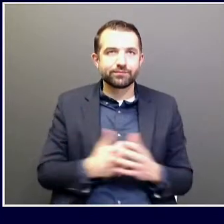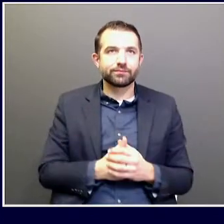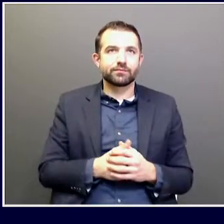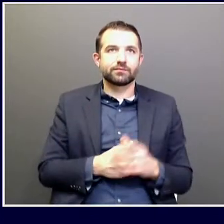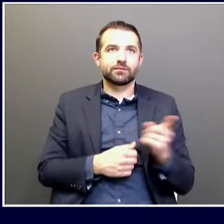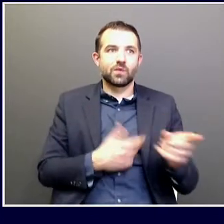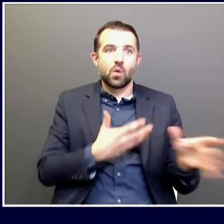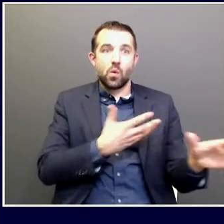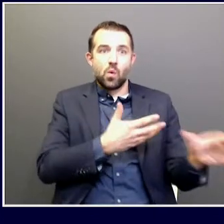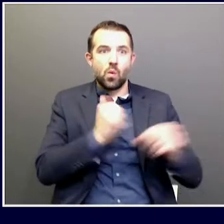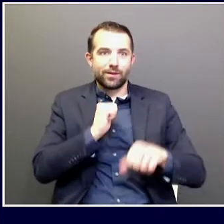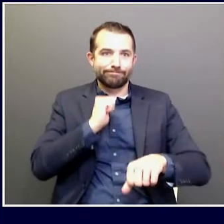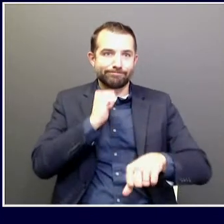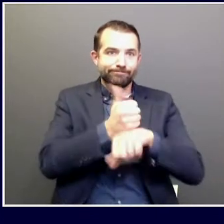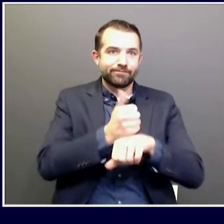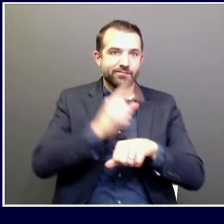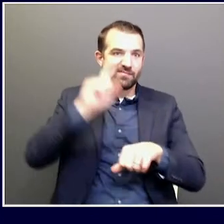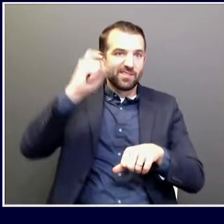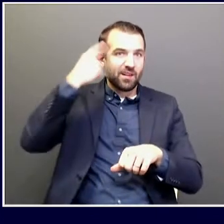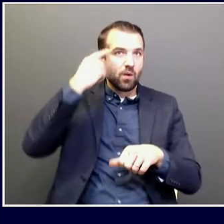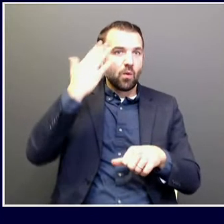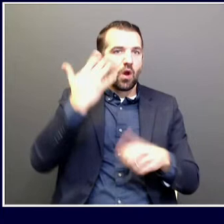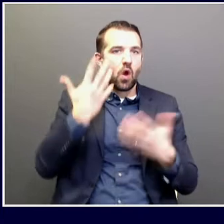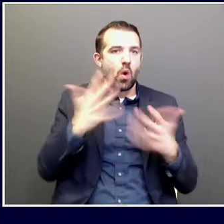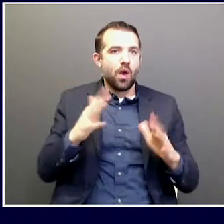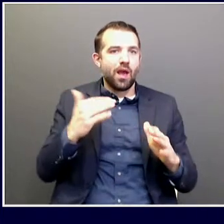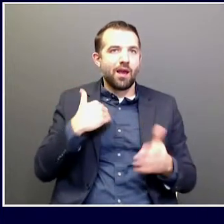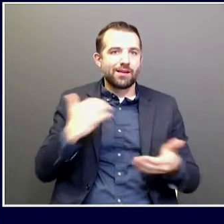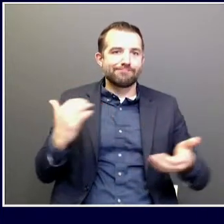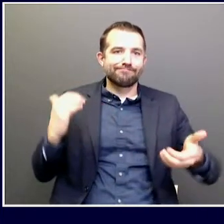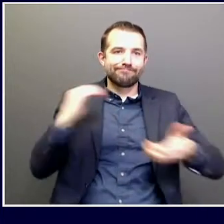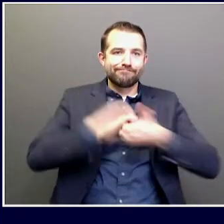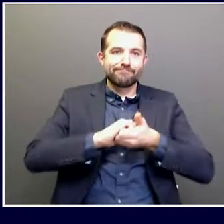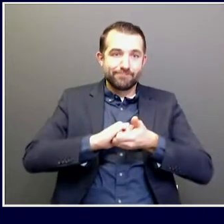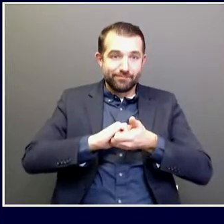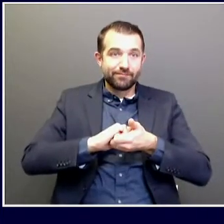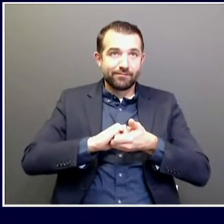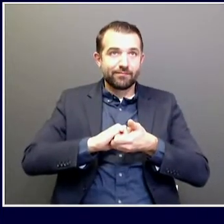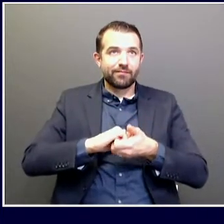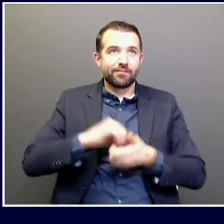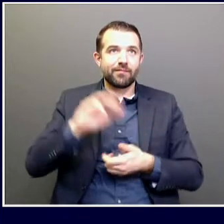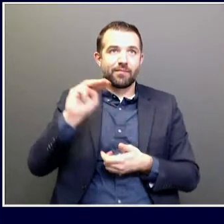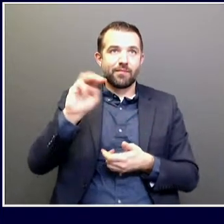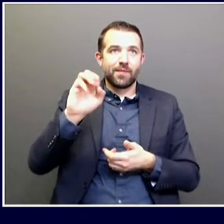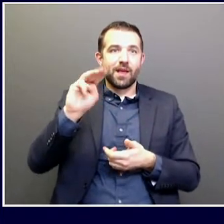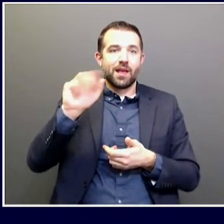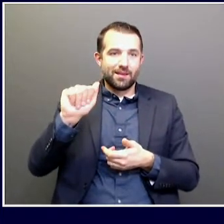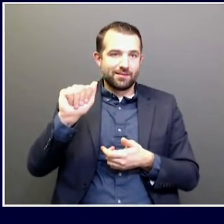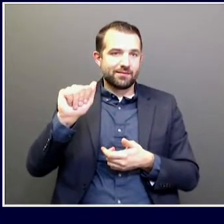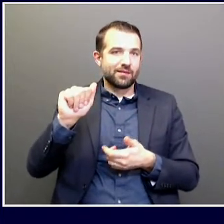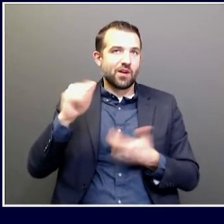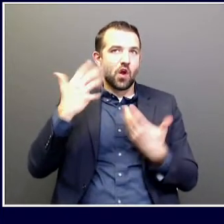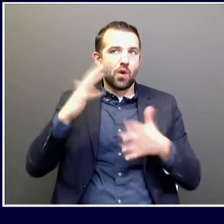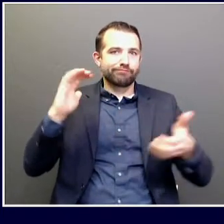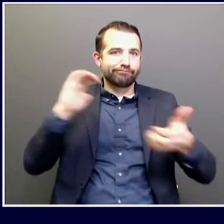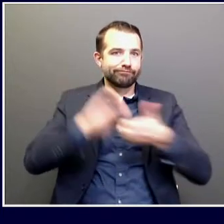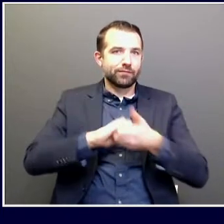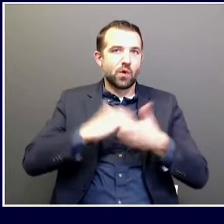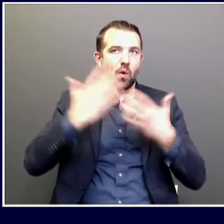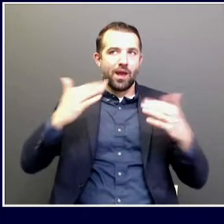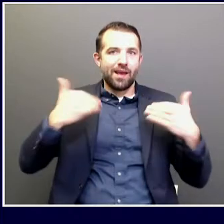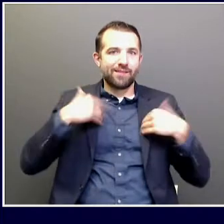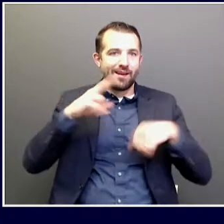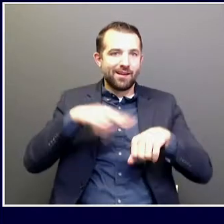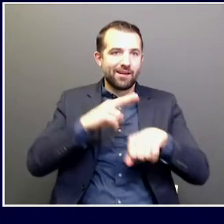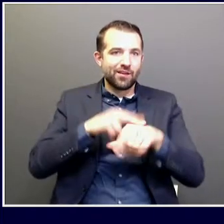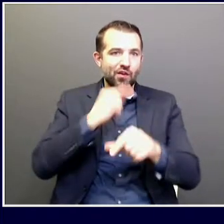because of the partnership we have and the availability of a location. We'll continue to monitor. No question about that, but this is our primary